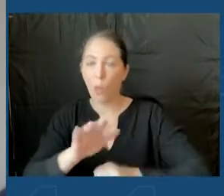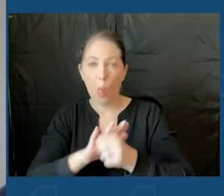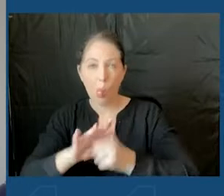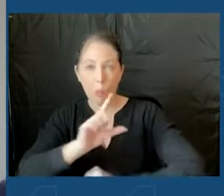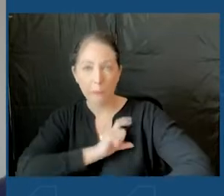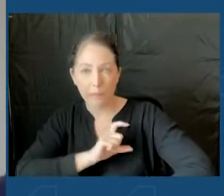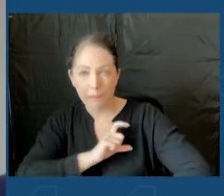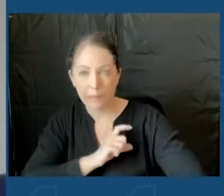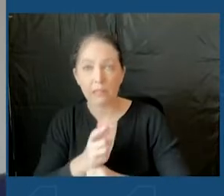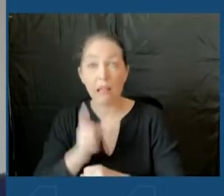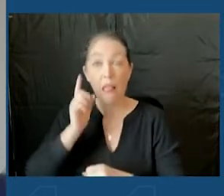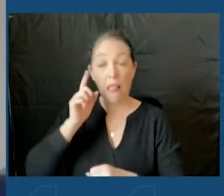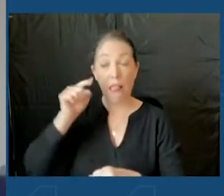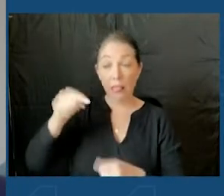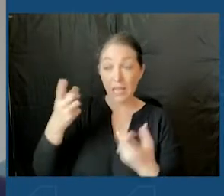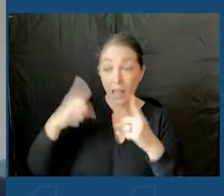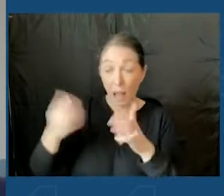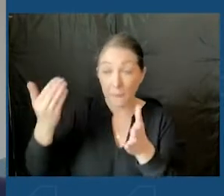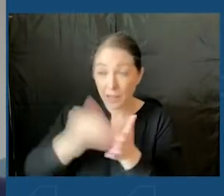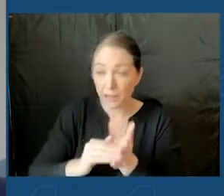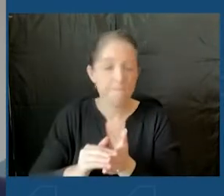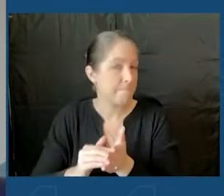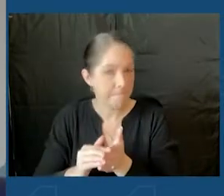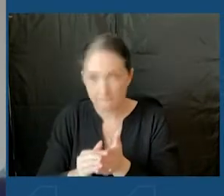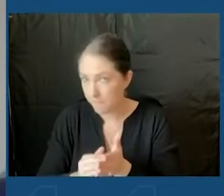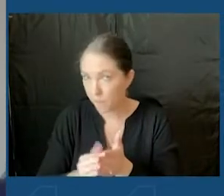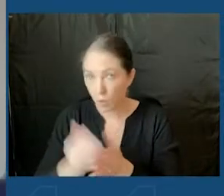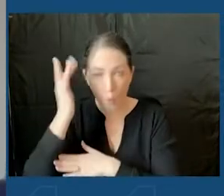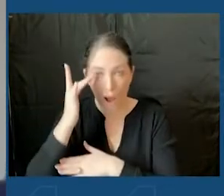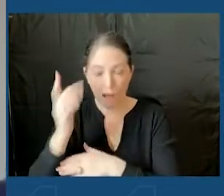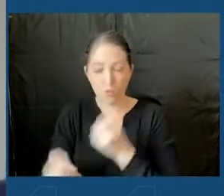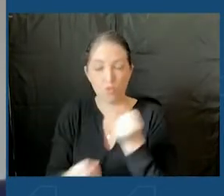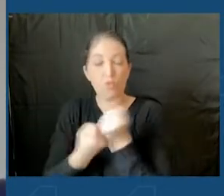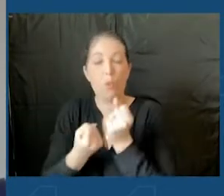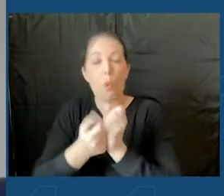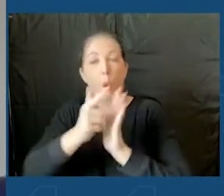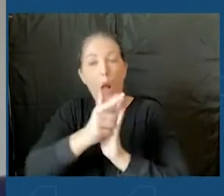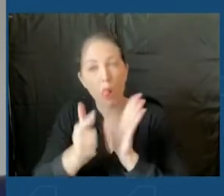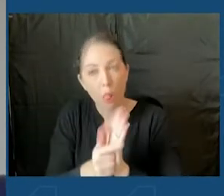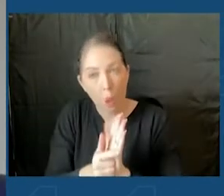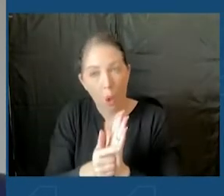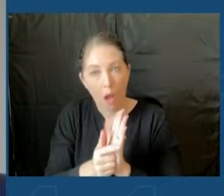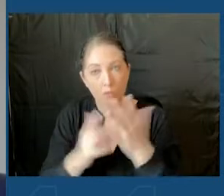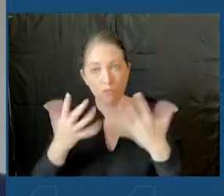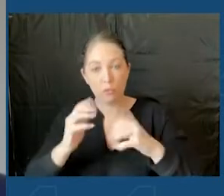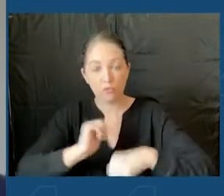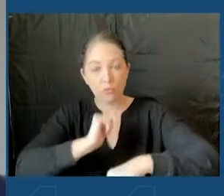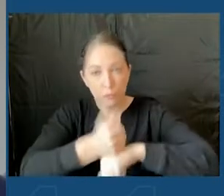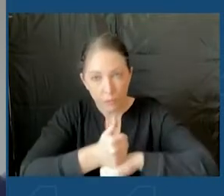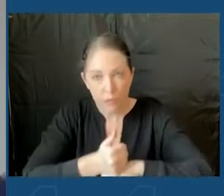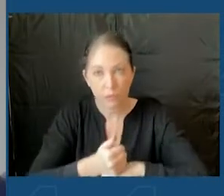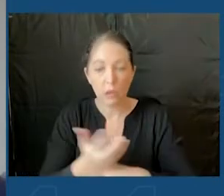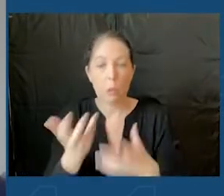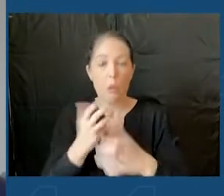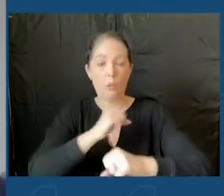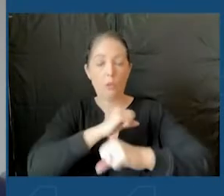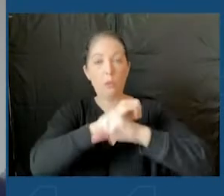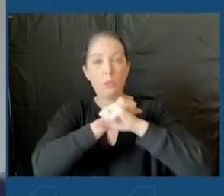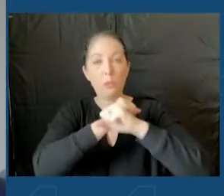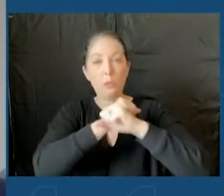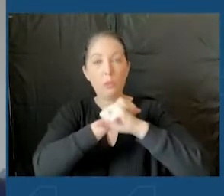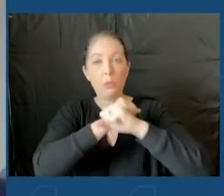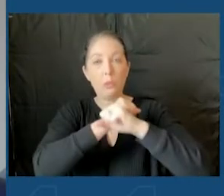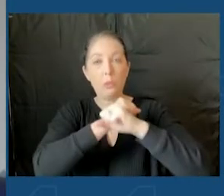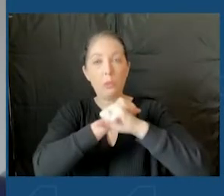again if we continue to support the laws that we have in place and look for more ways to protect society. But I came here a month after